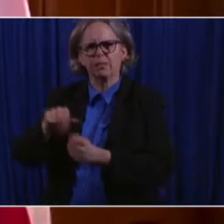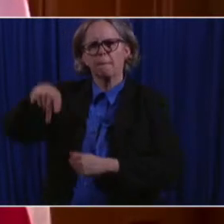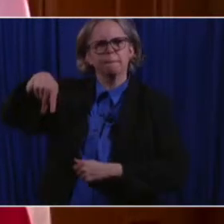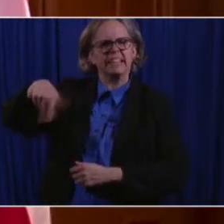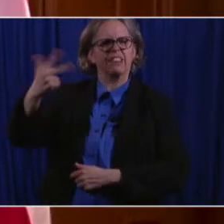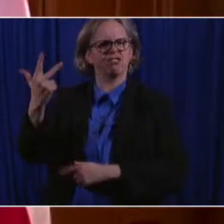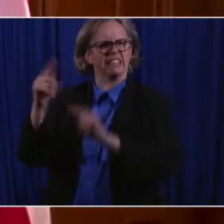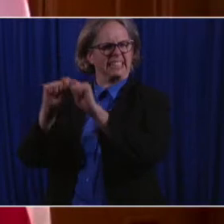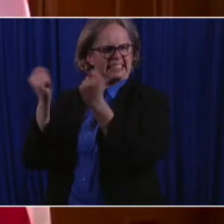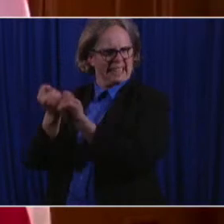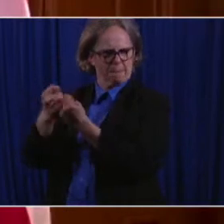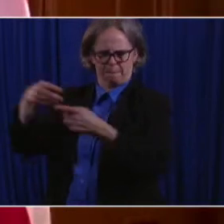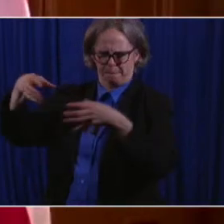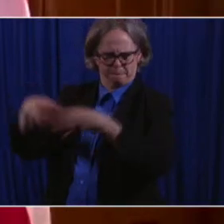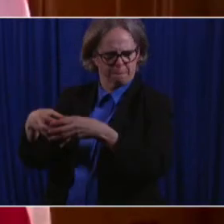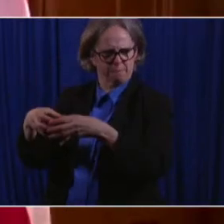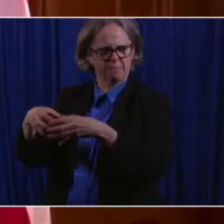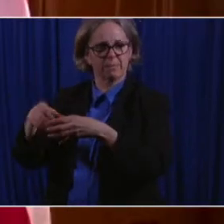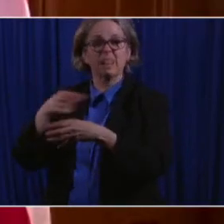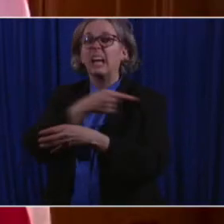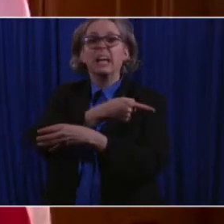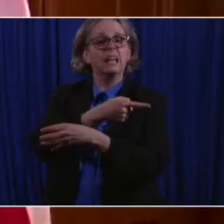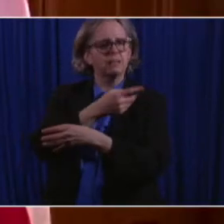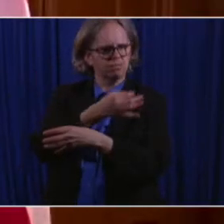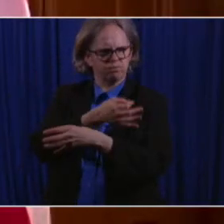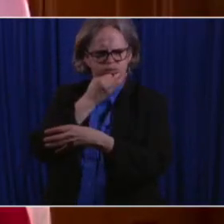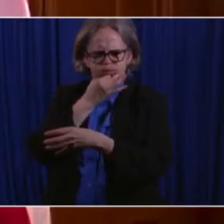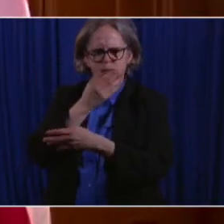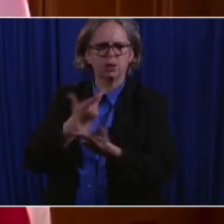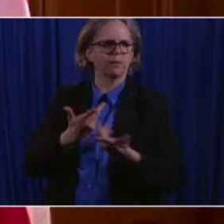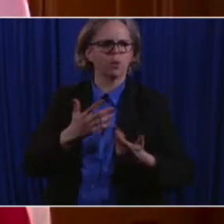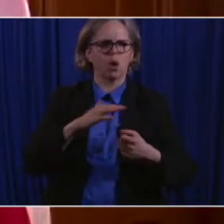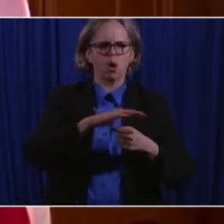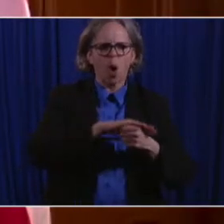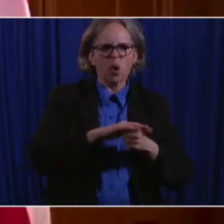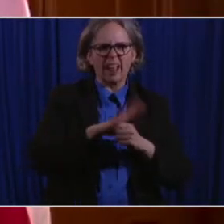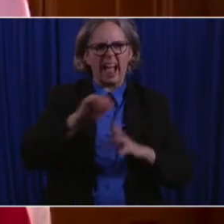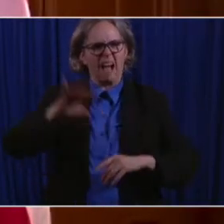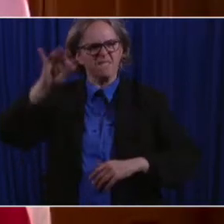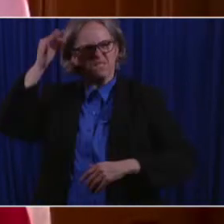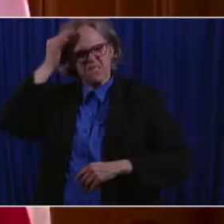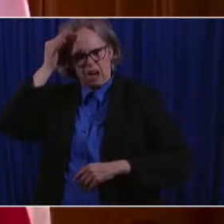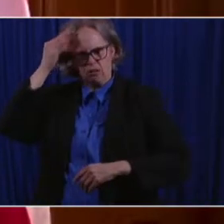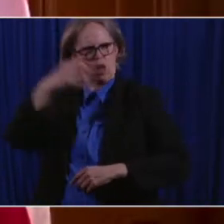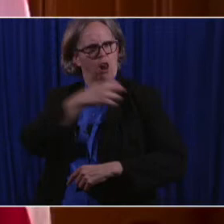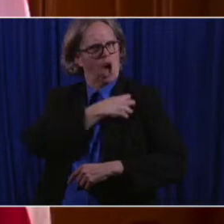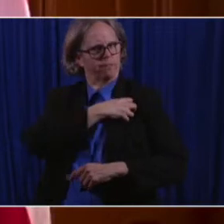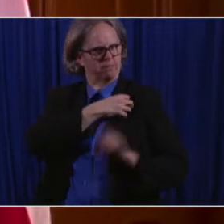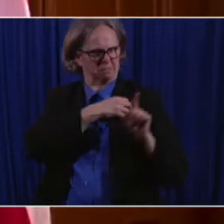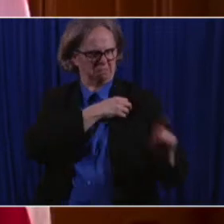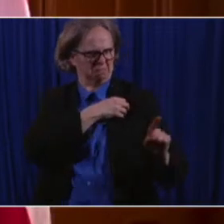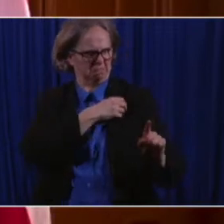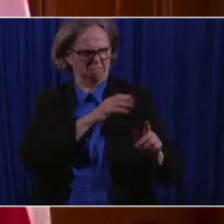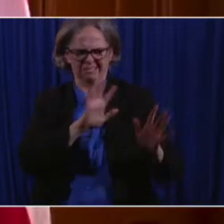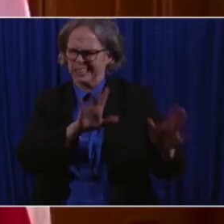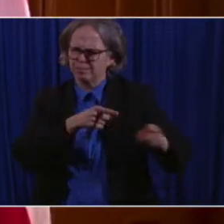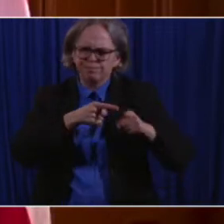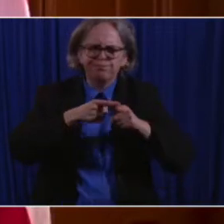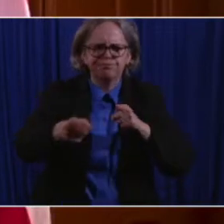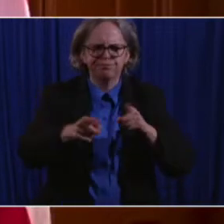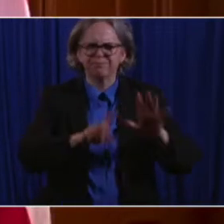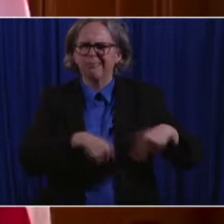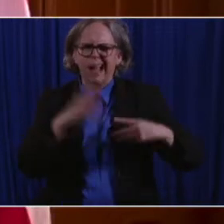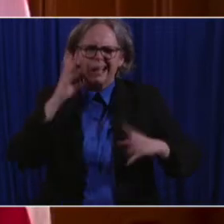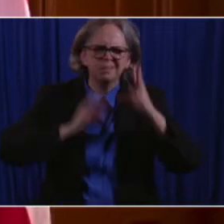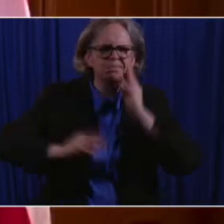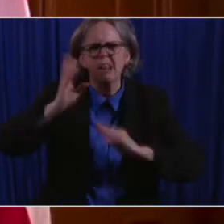law enforcement. He has a unique background in complex investigations and a background